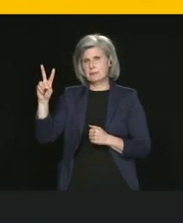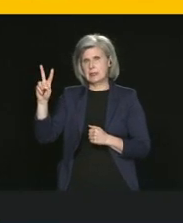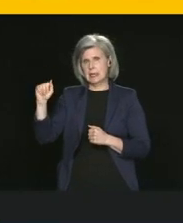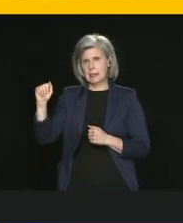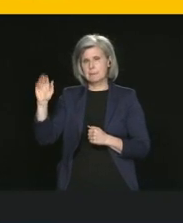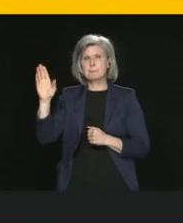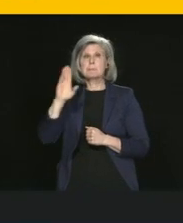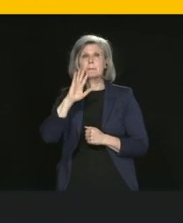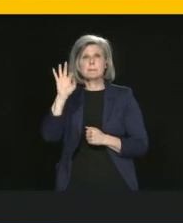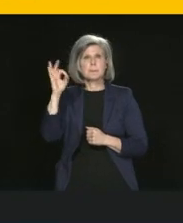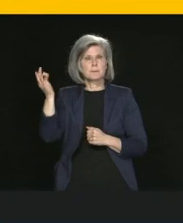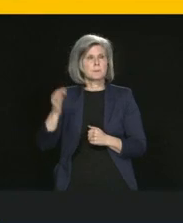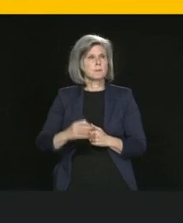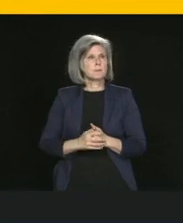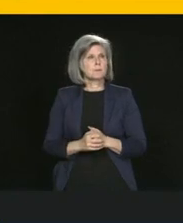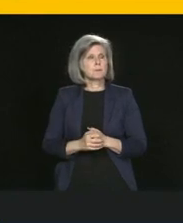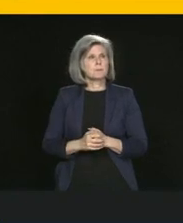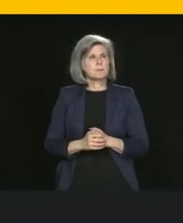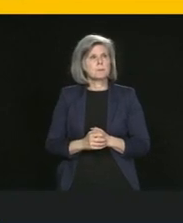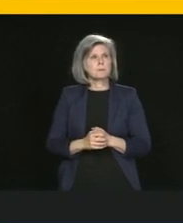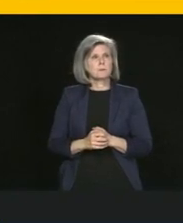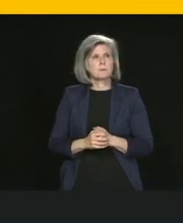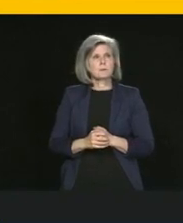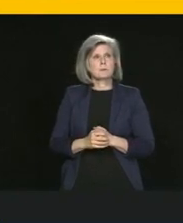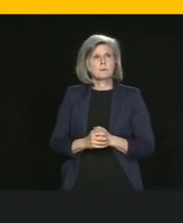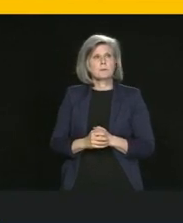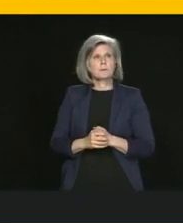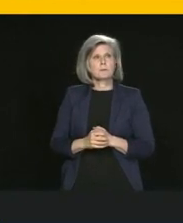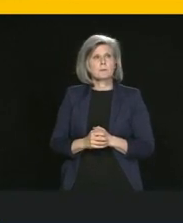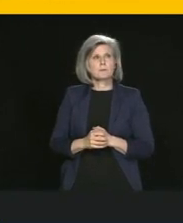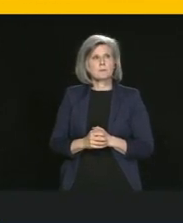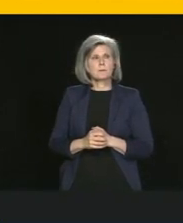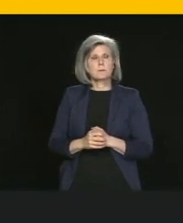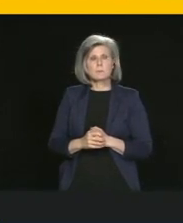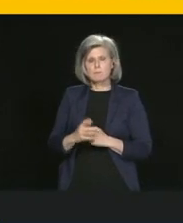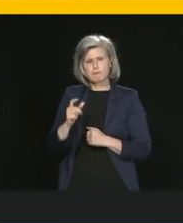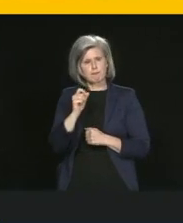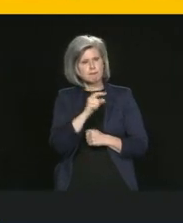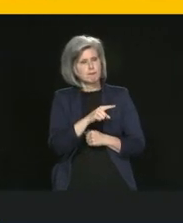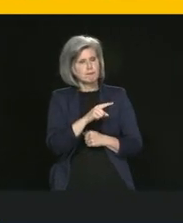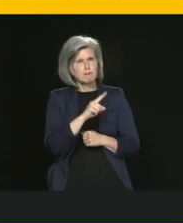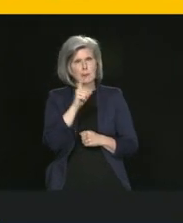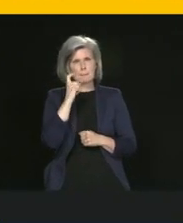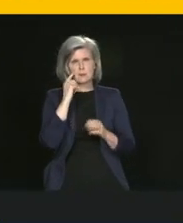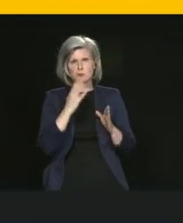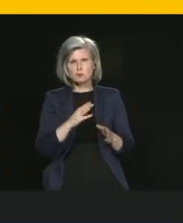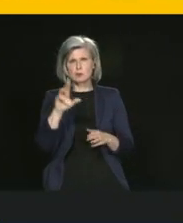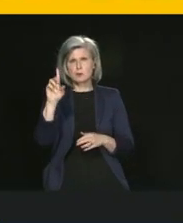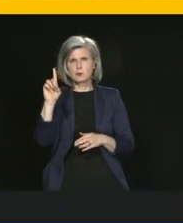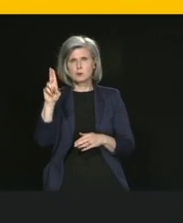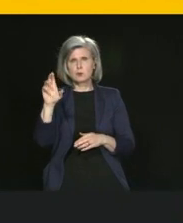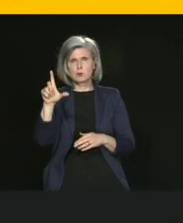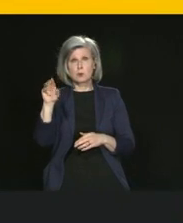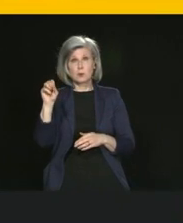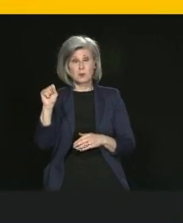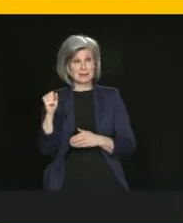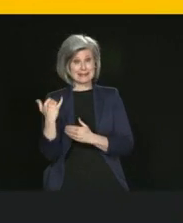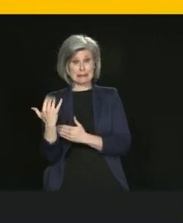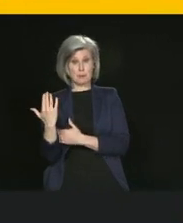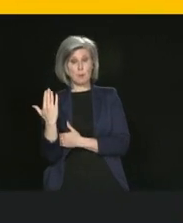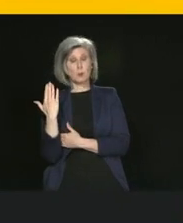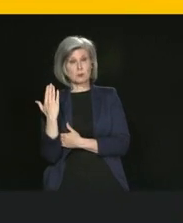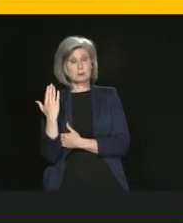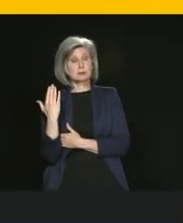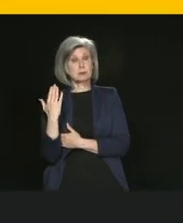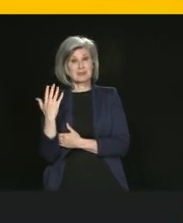TVA, question for Mr. Duclos. The question was asked of Mr. Trudeau this morning in a scrum, but we didn't get an